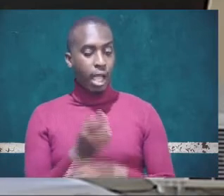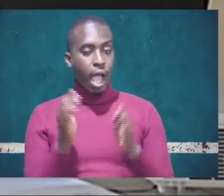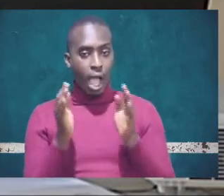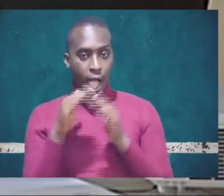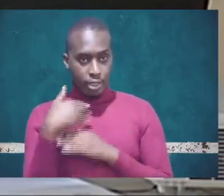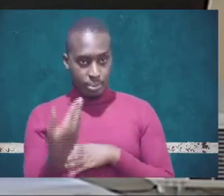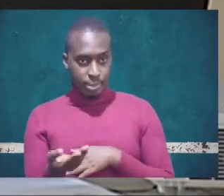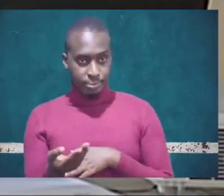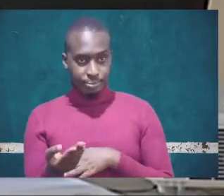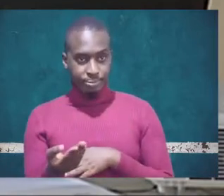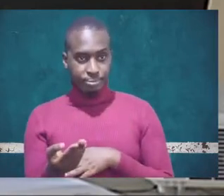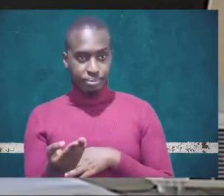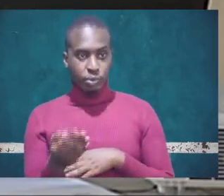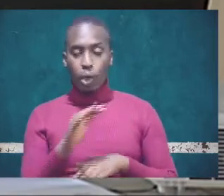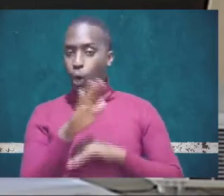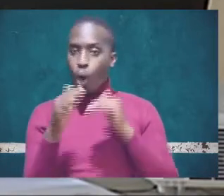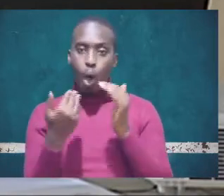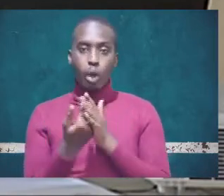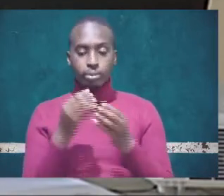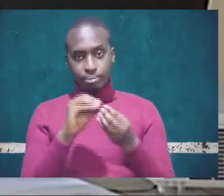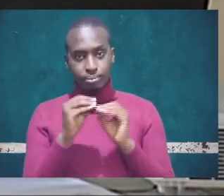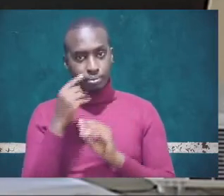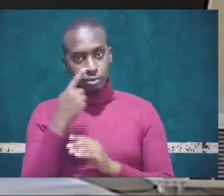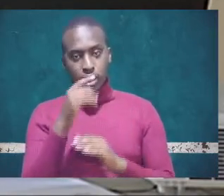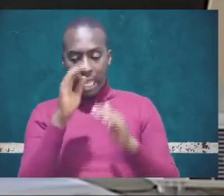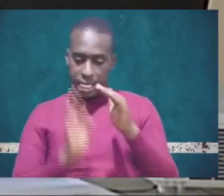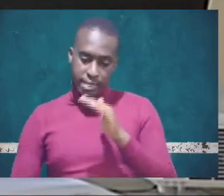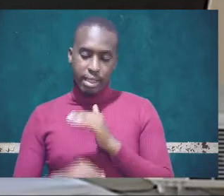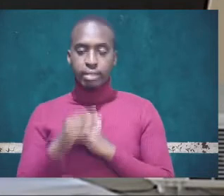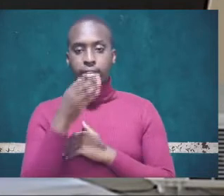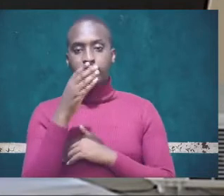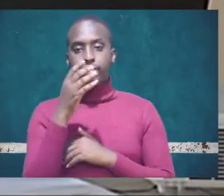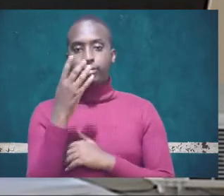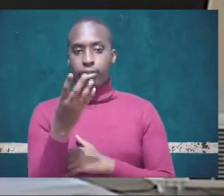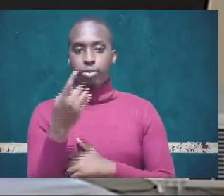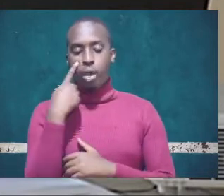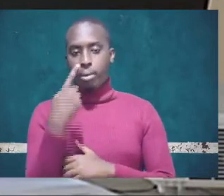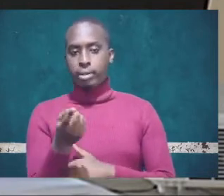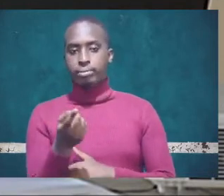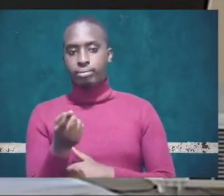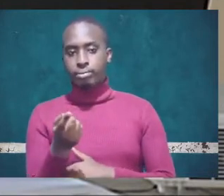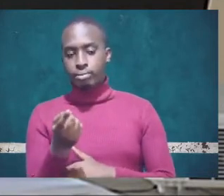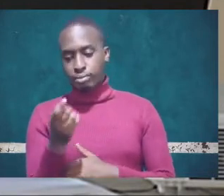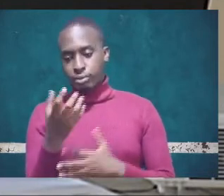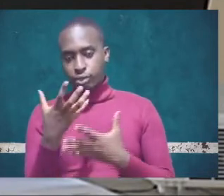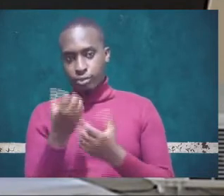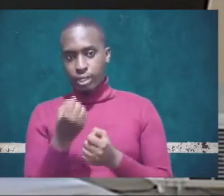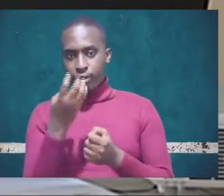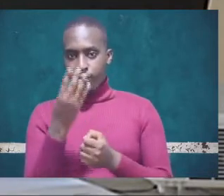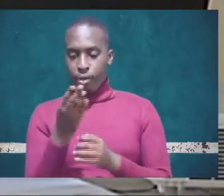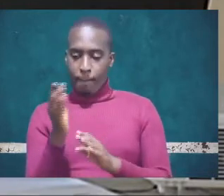Now, all the values which are less than this, we have